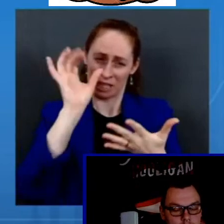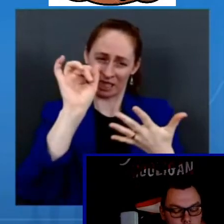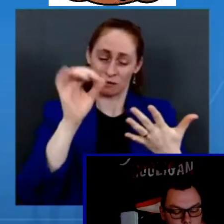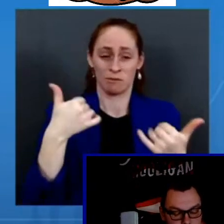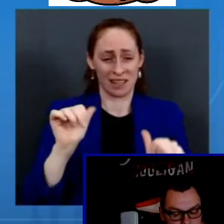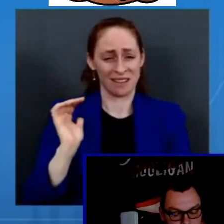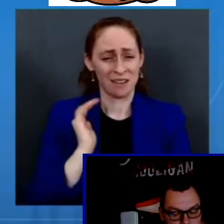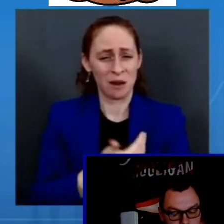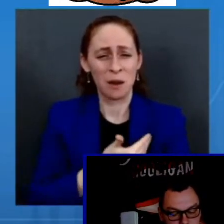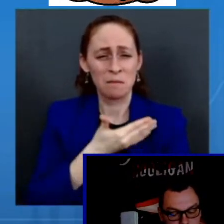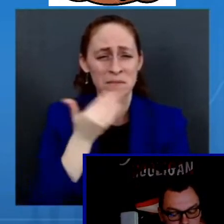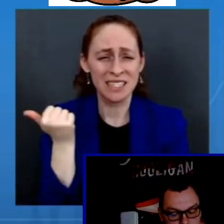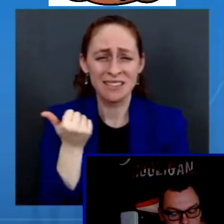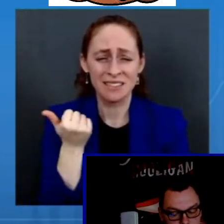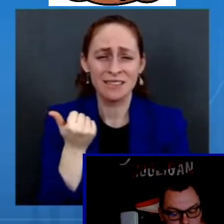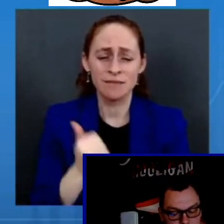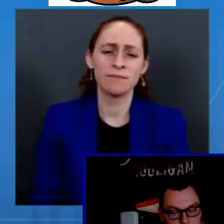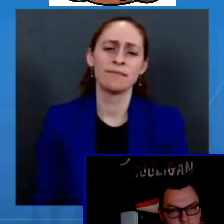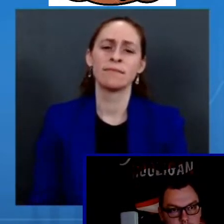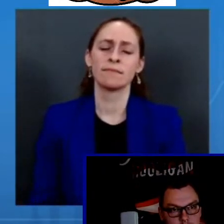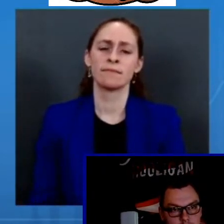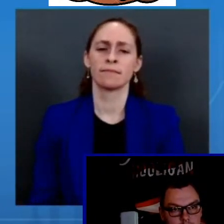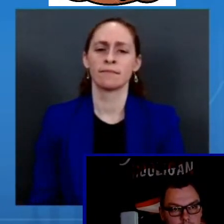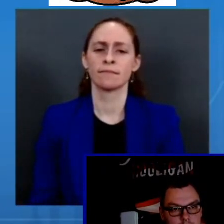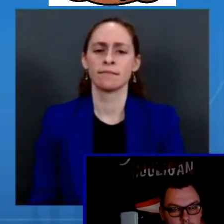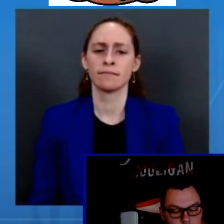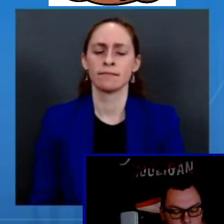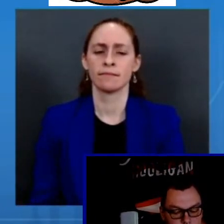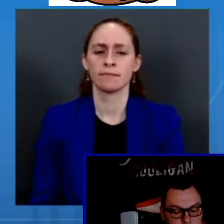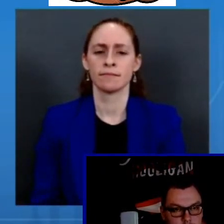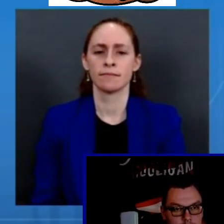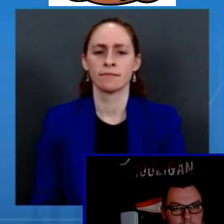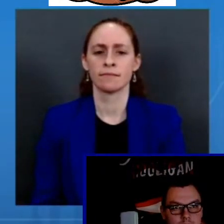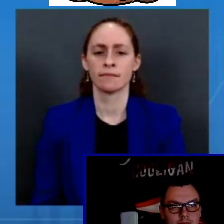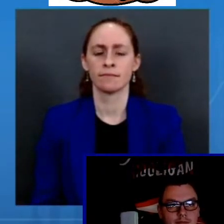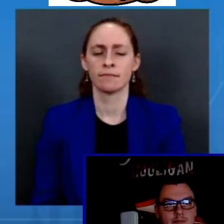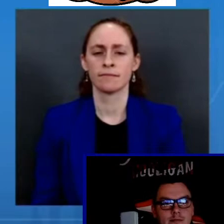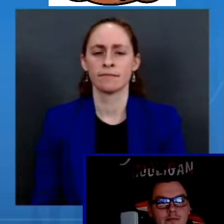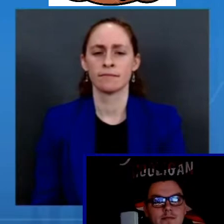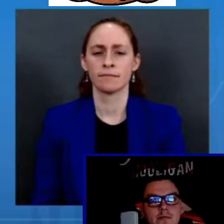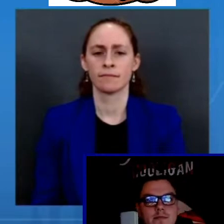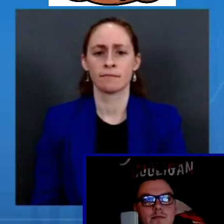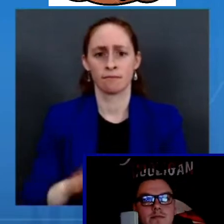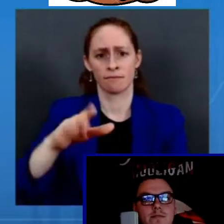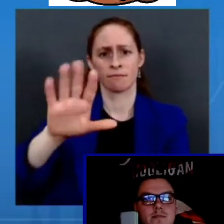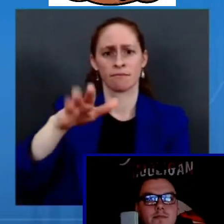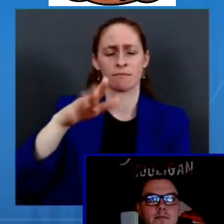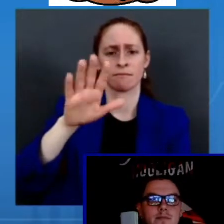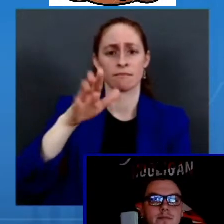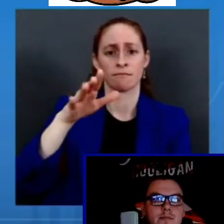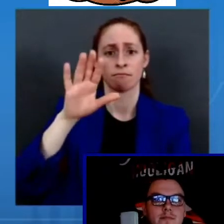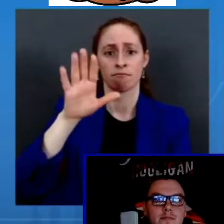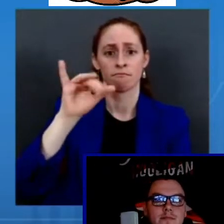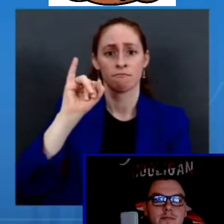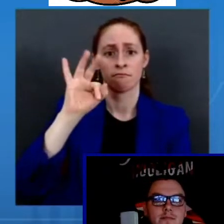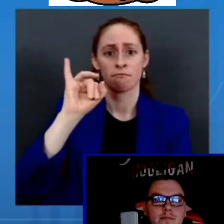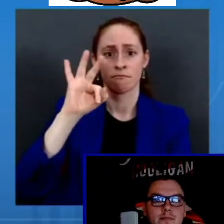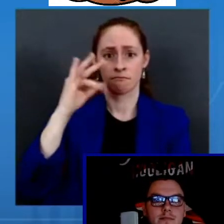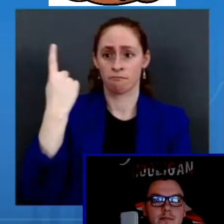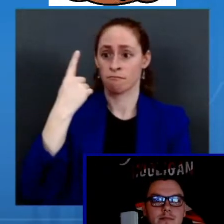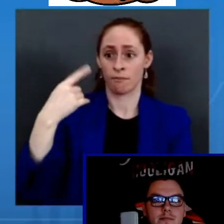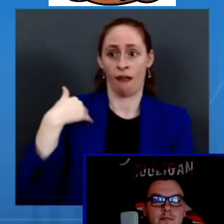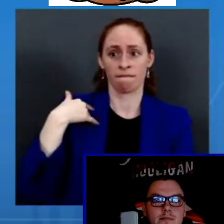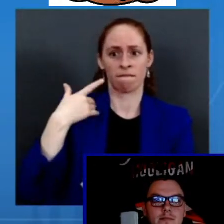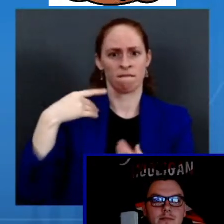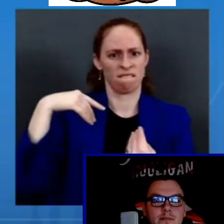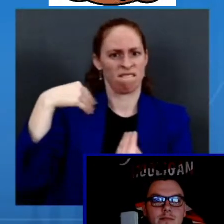if people can bring in their vaccination cards, that really does help us to record what dose they are on. And